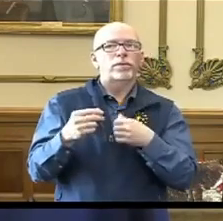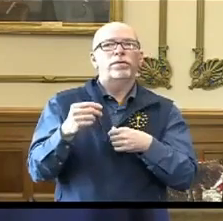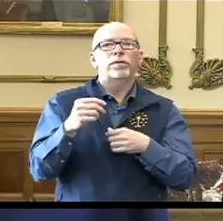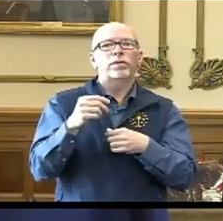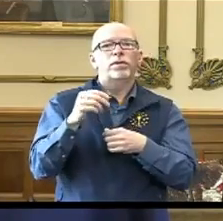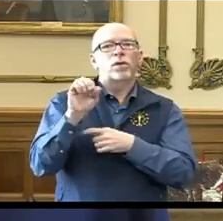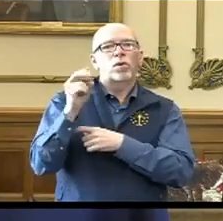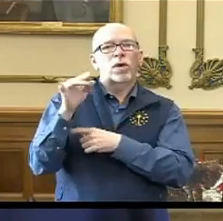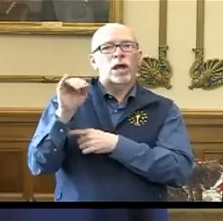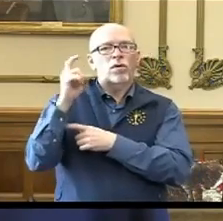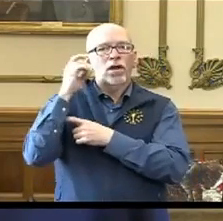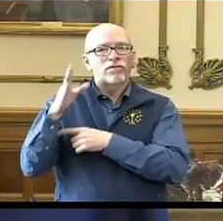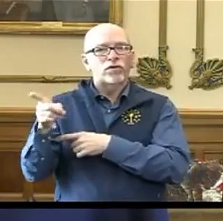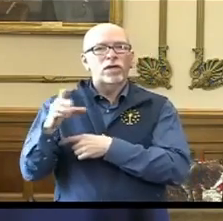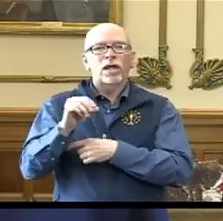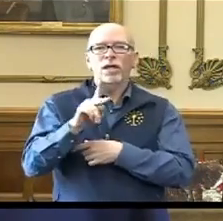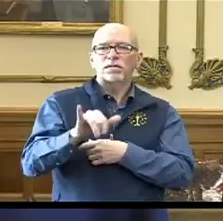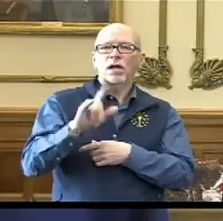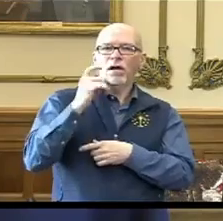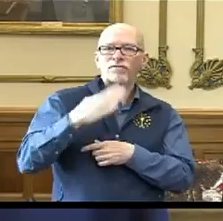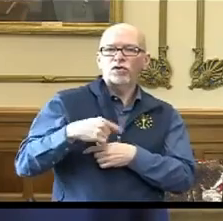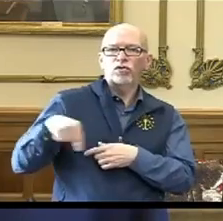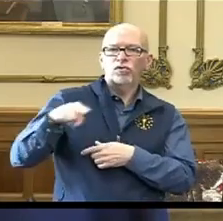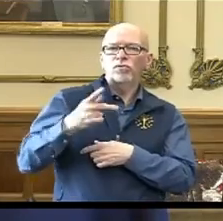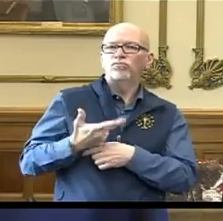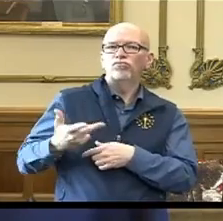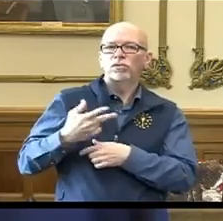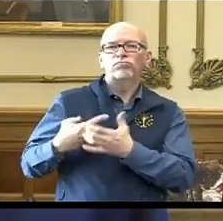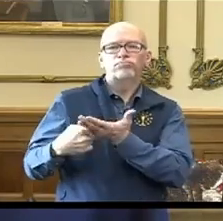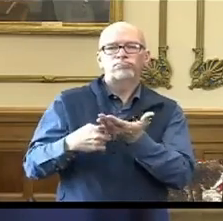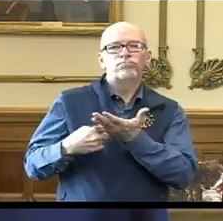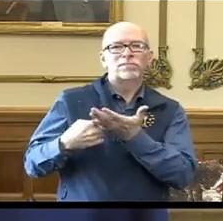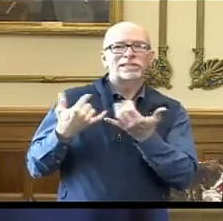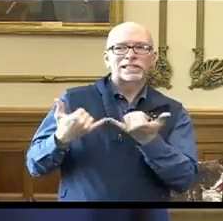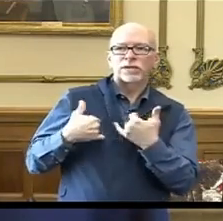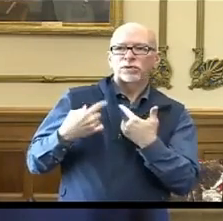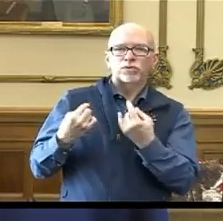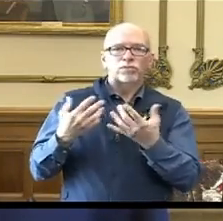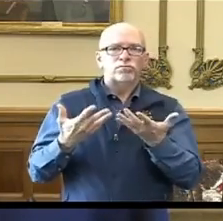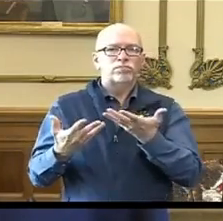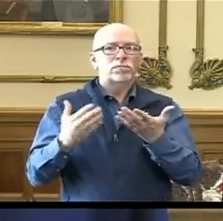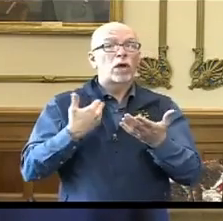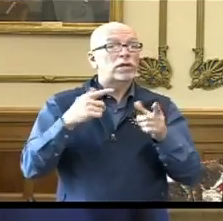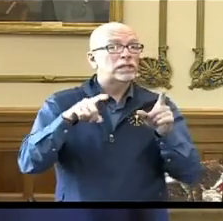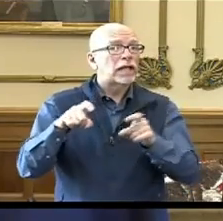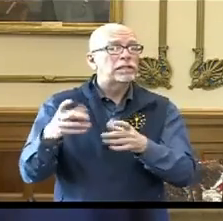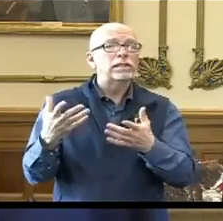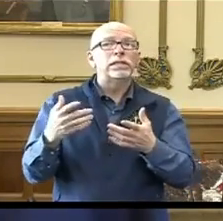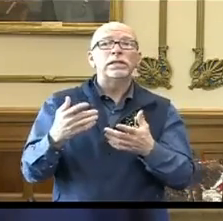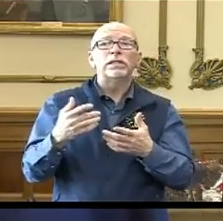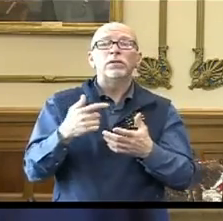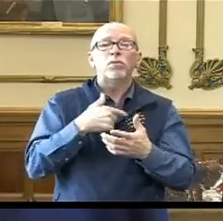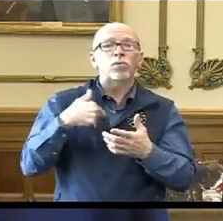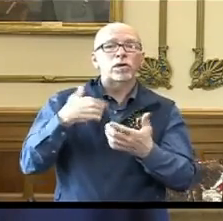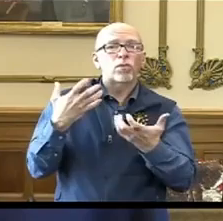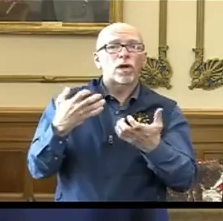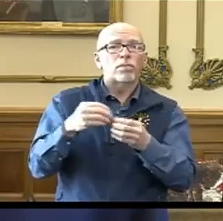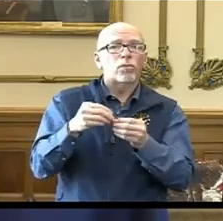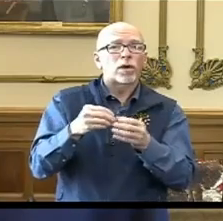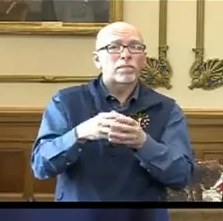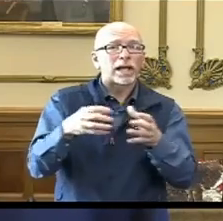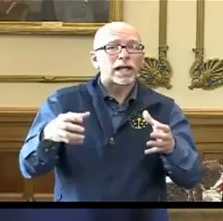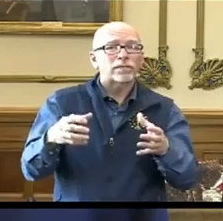the Ohio governor and the Kentucky governor, and we talked about where we are on terms of testing and how we're all seeking to expand